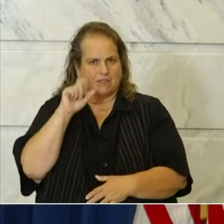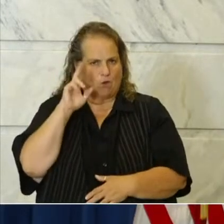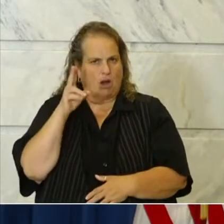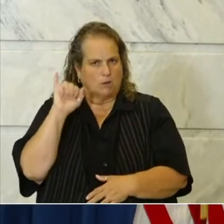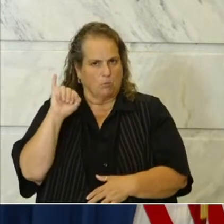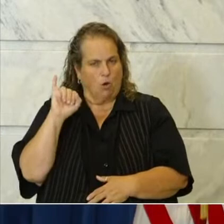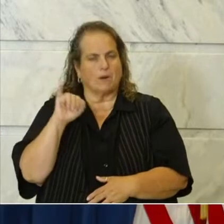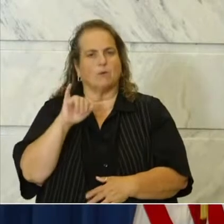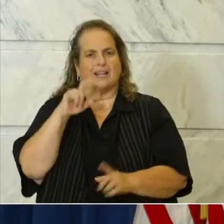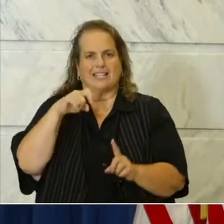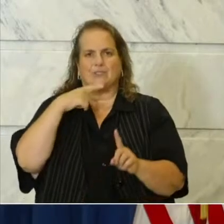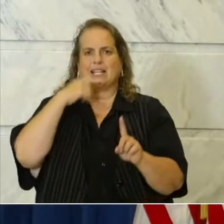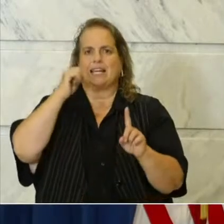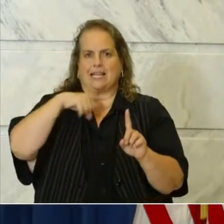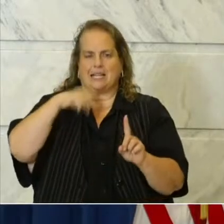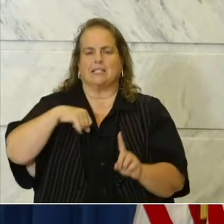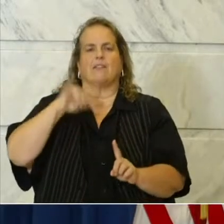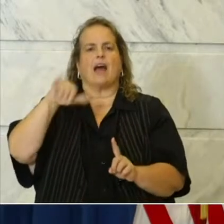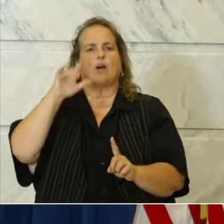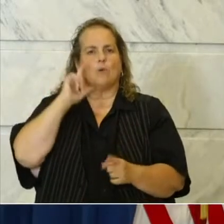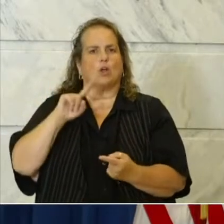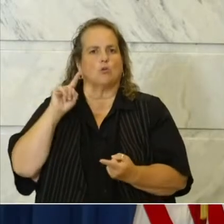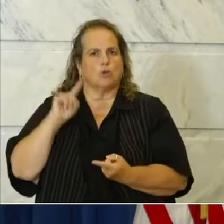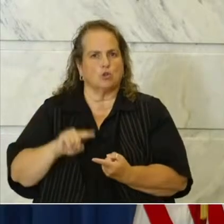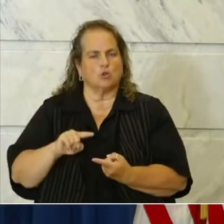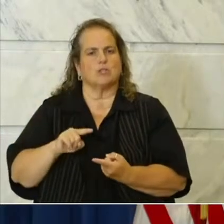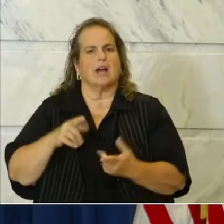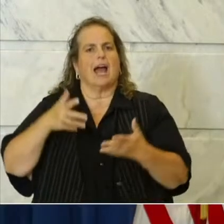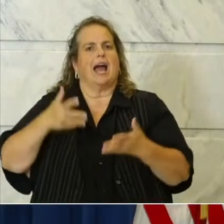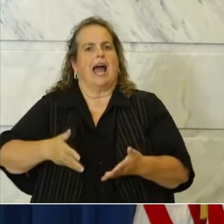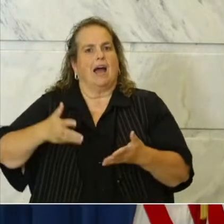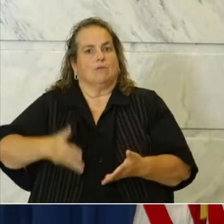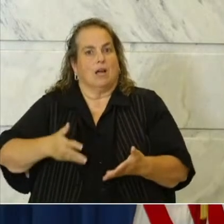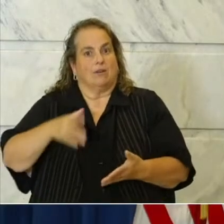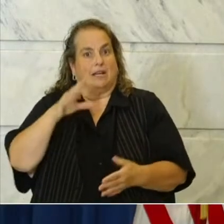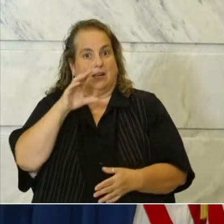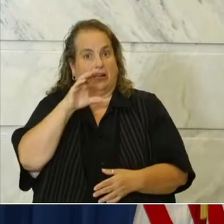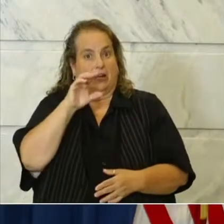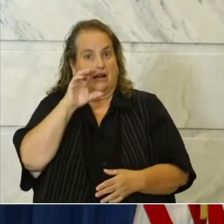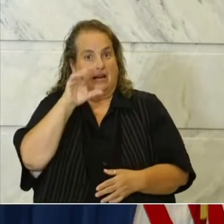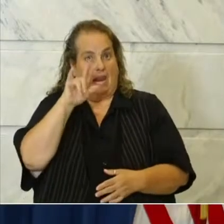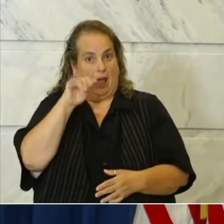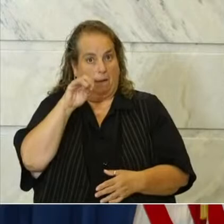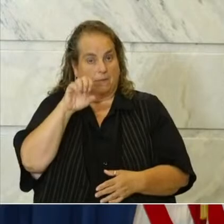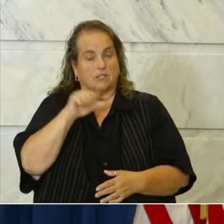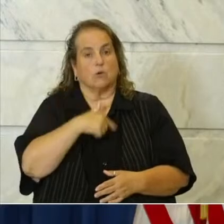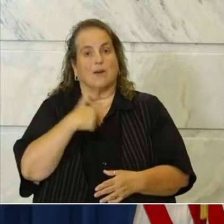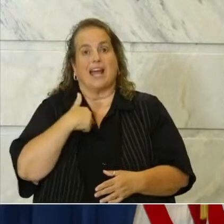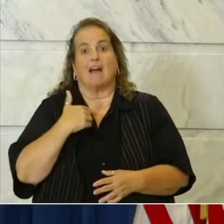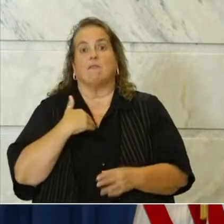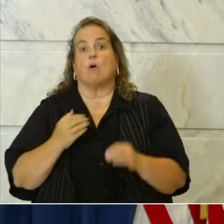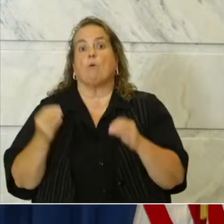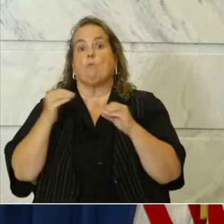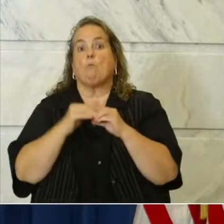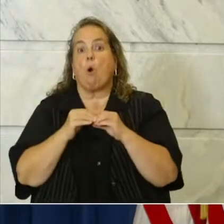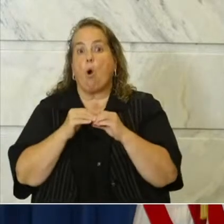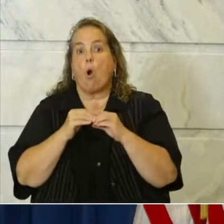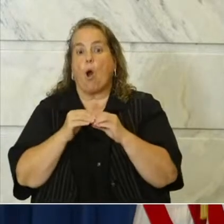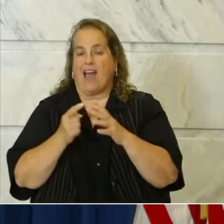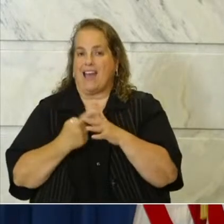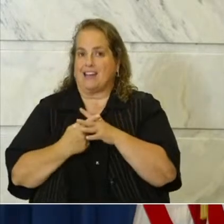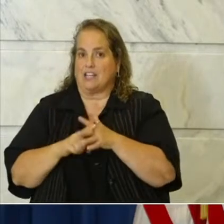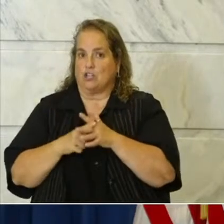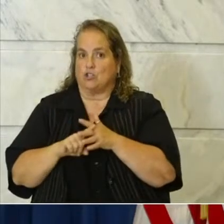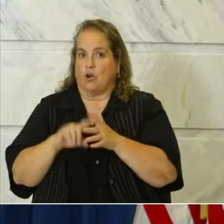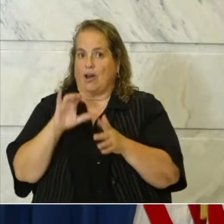going to significantly reduce outstanding claims. We have more initial claims